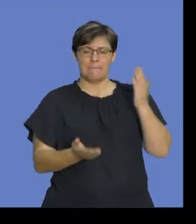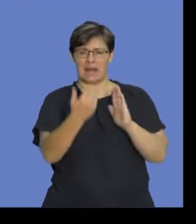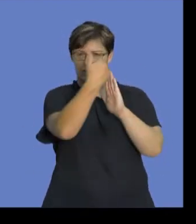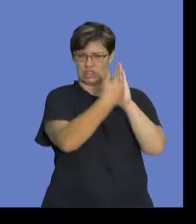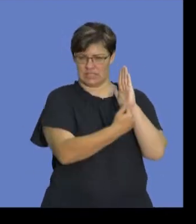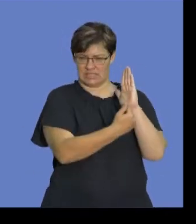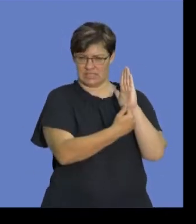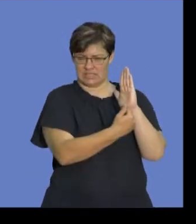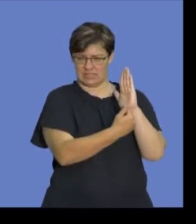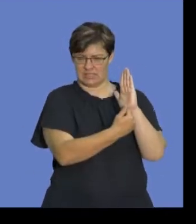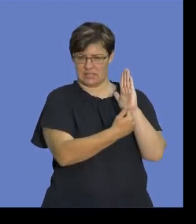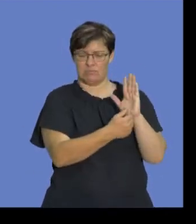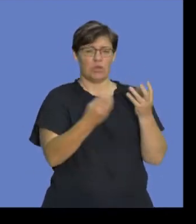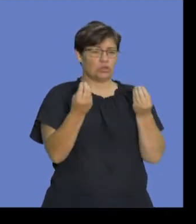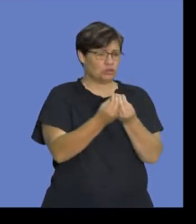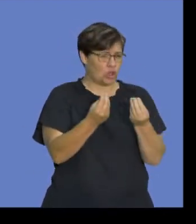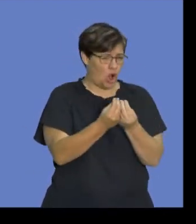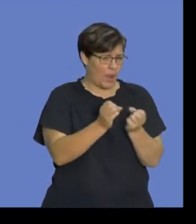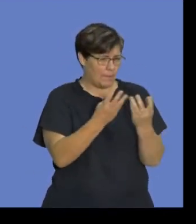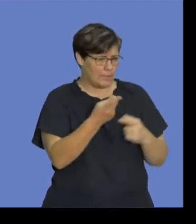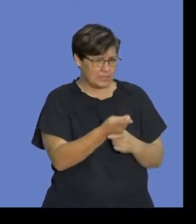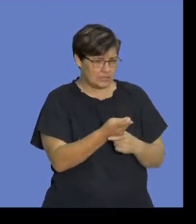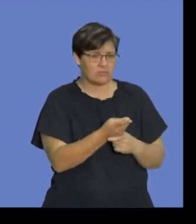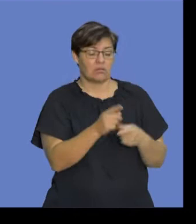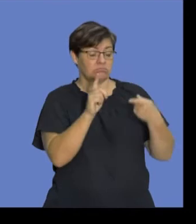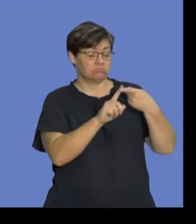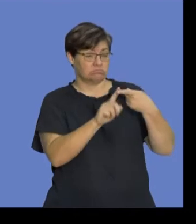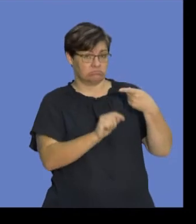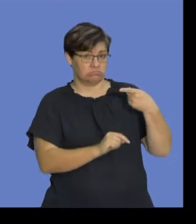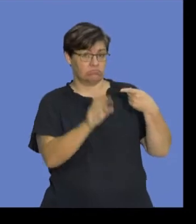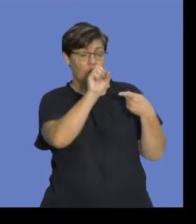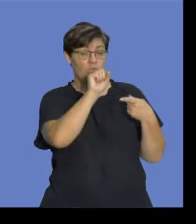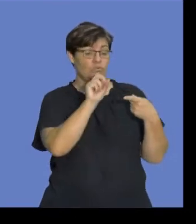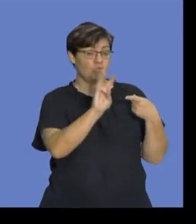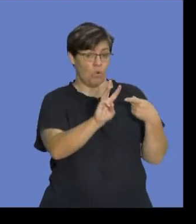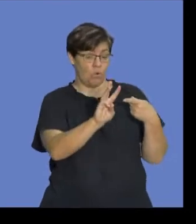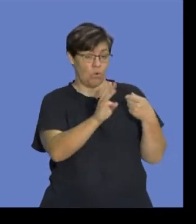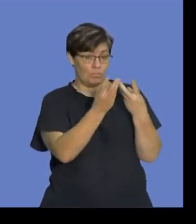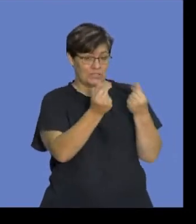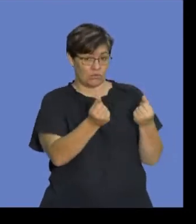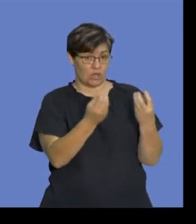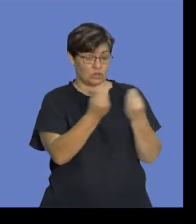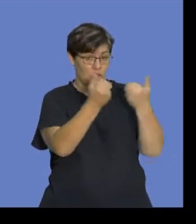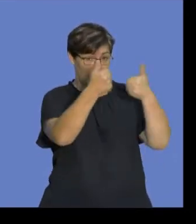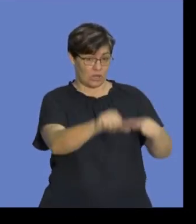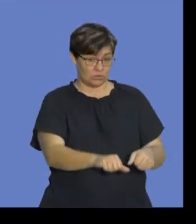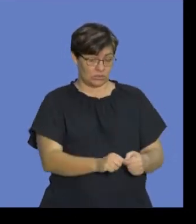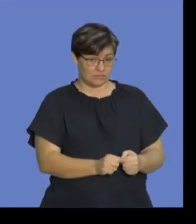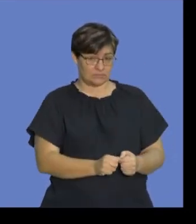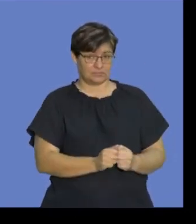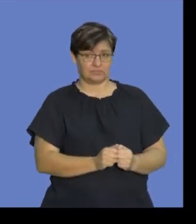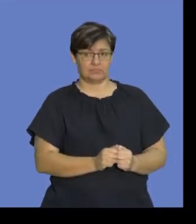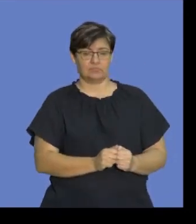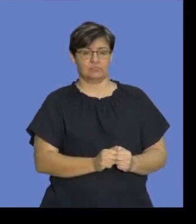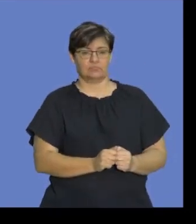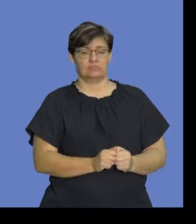stock, we're looking at one, the raw materials stock account, one. Number two,